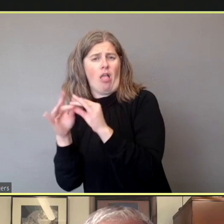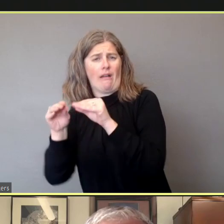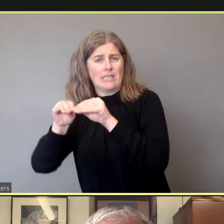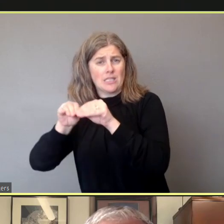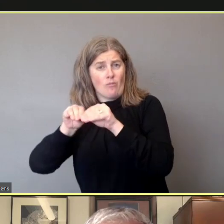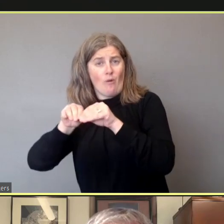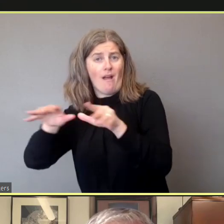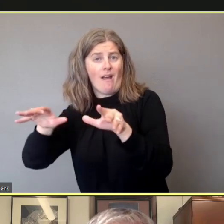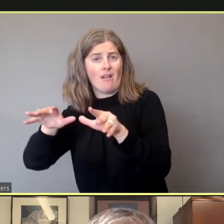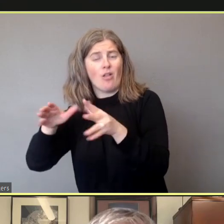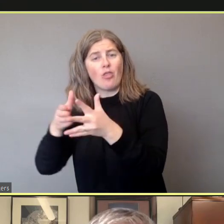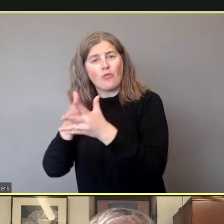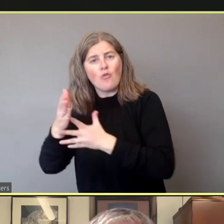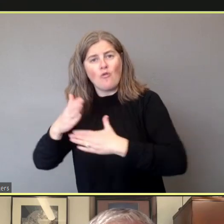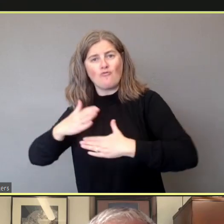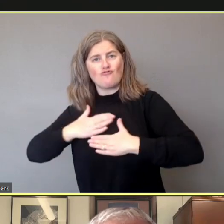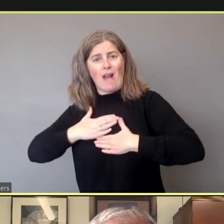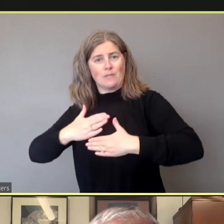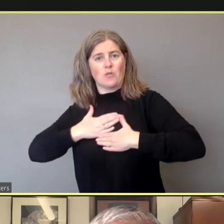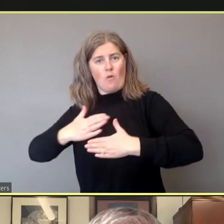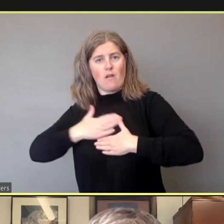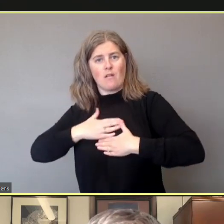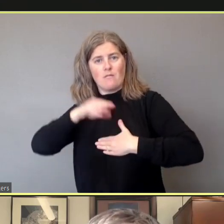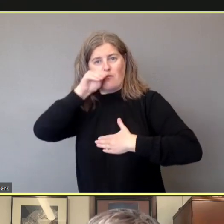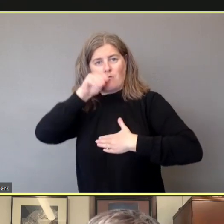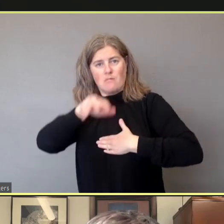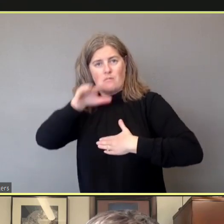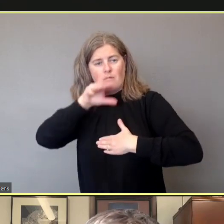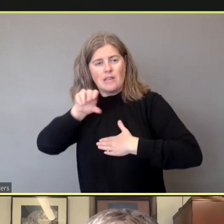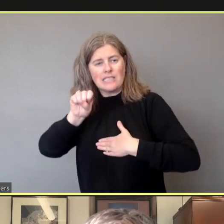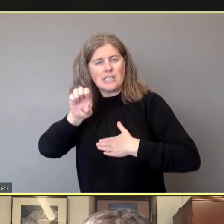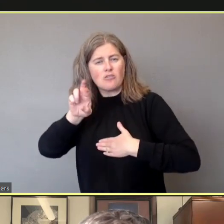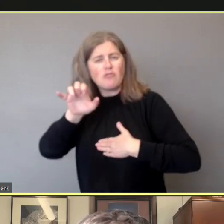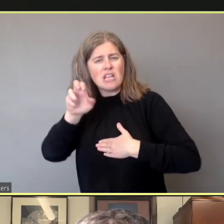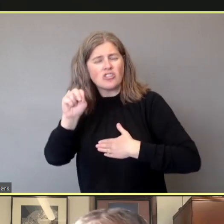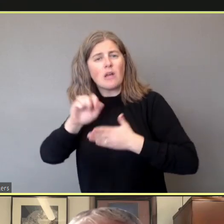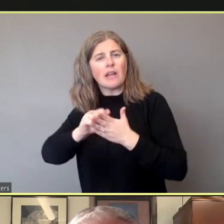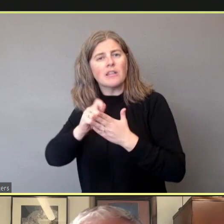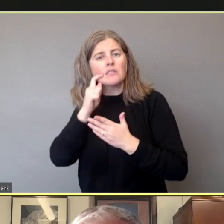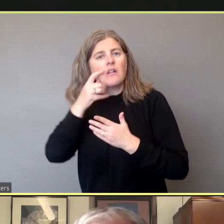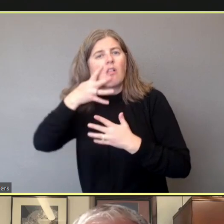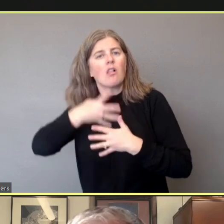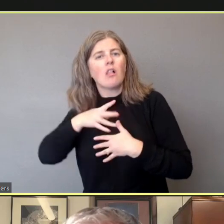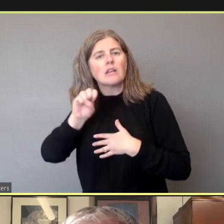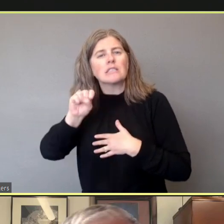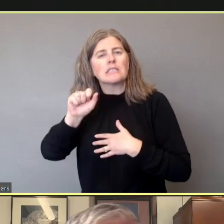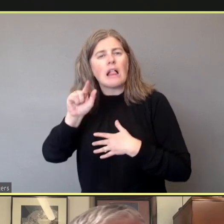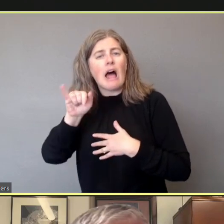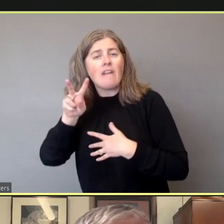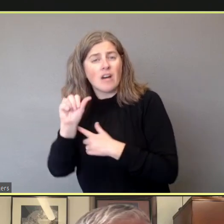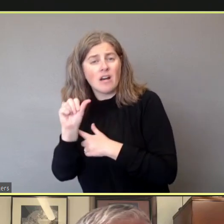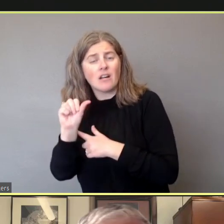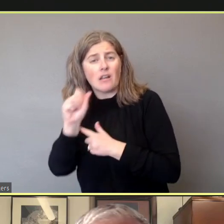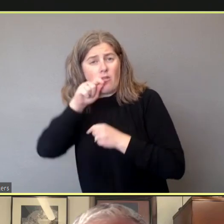spread through respiratory secretions, which means saliva, what we